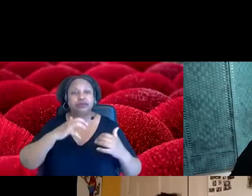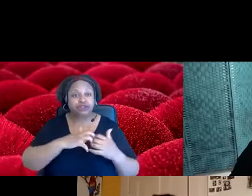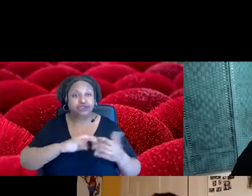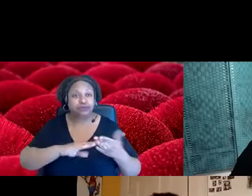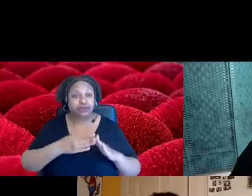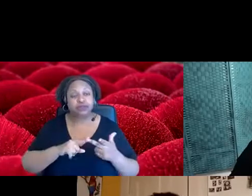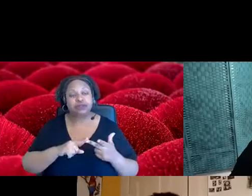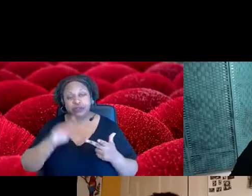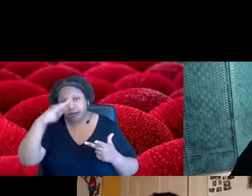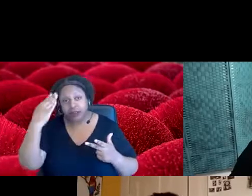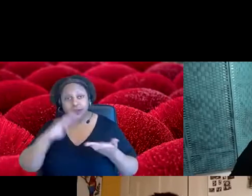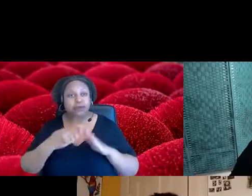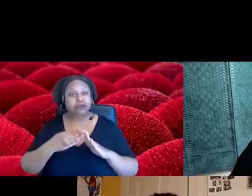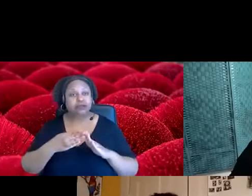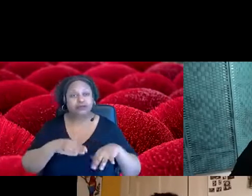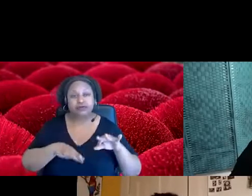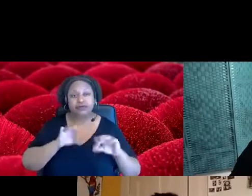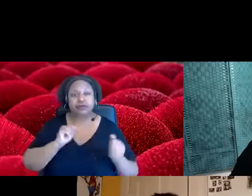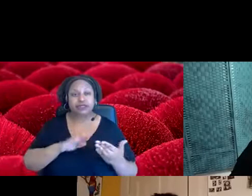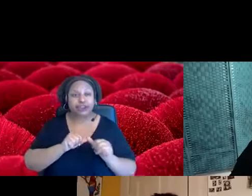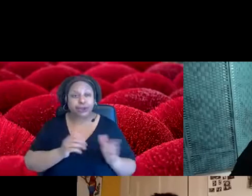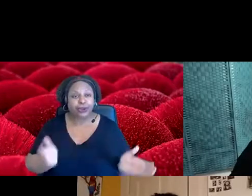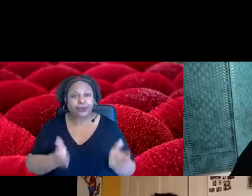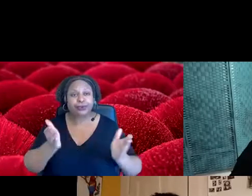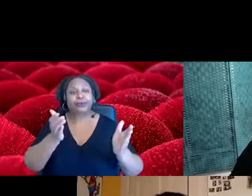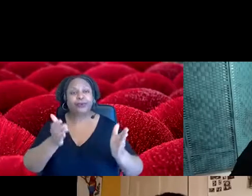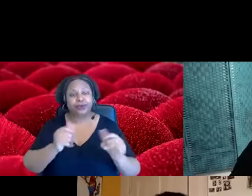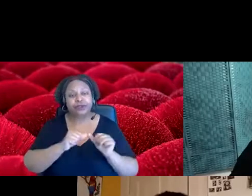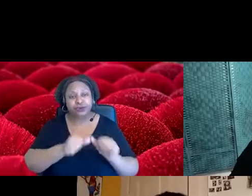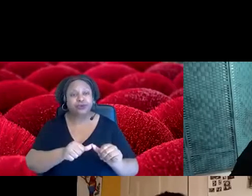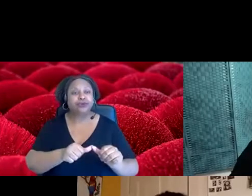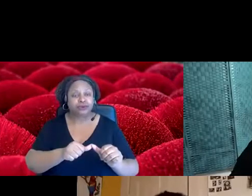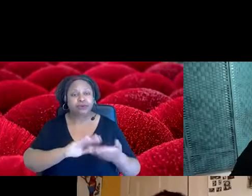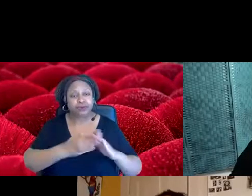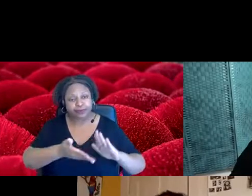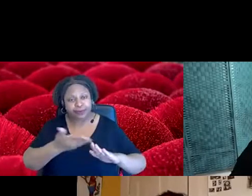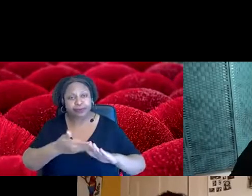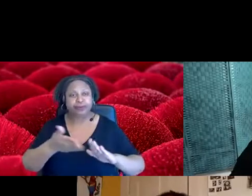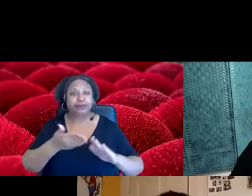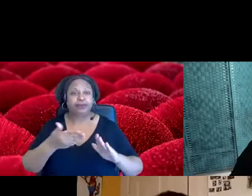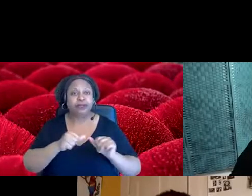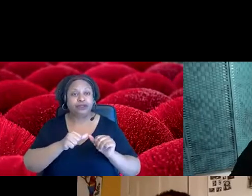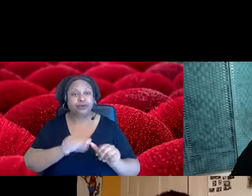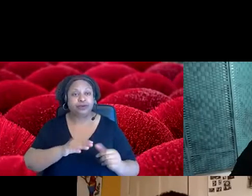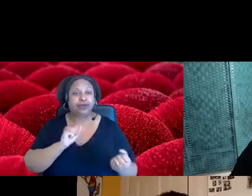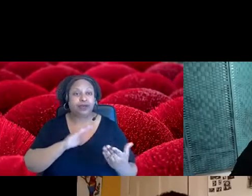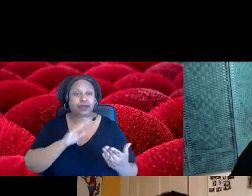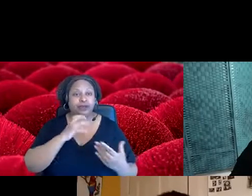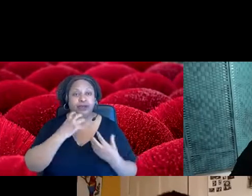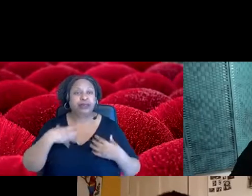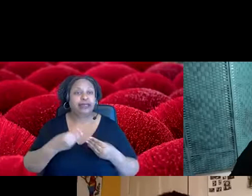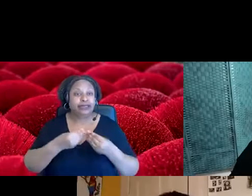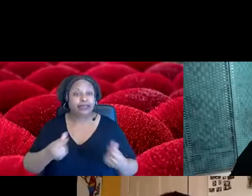to sustain their communities and to find and to sustain their ways of healing and their ways of connecting with each